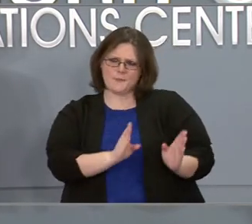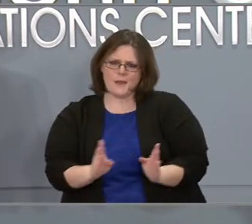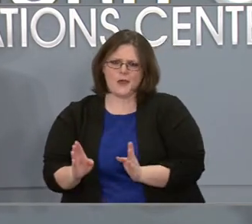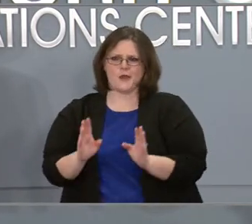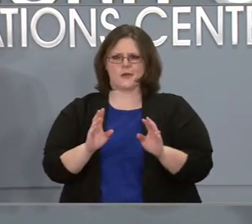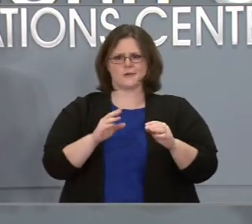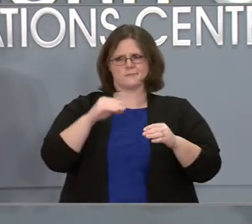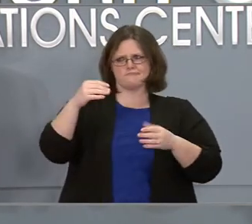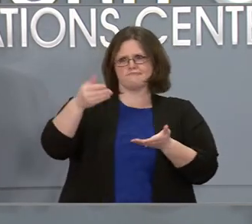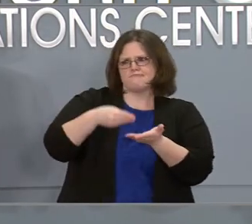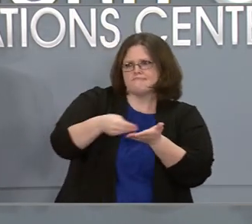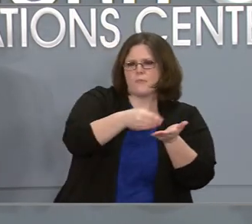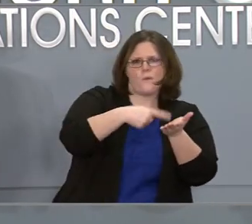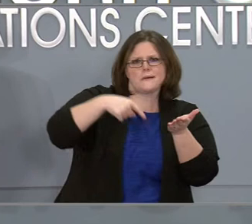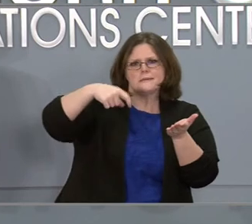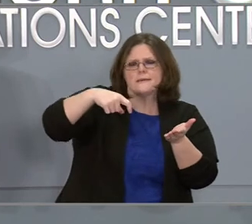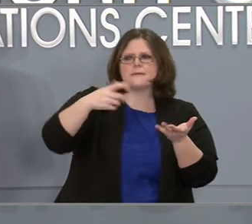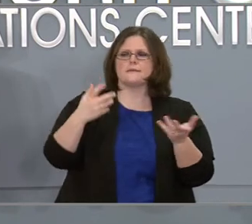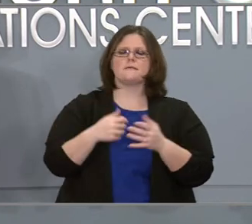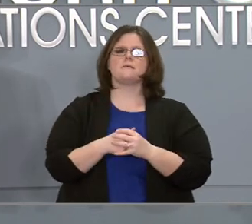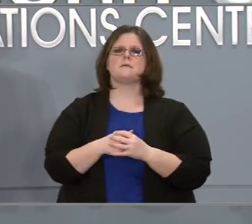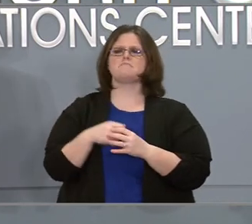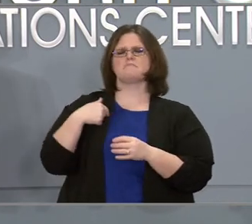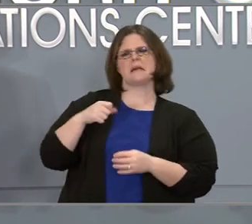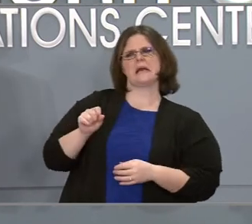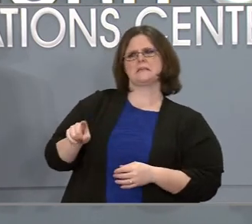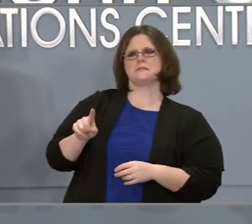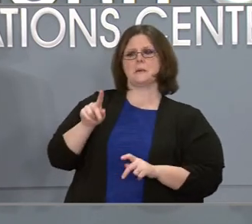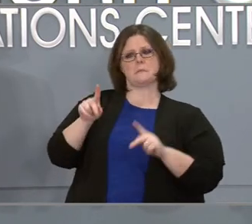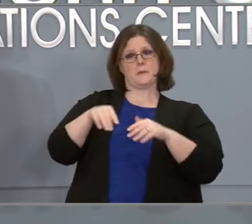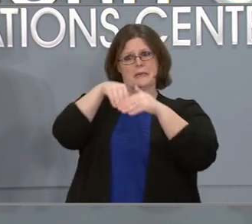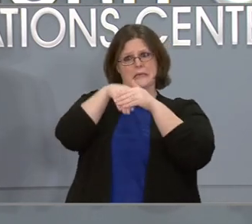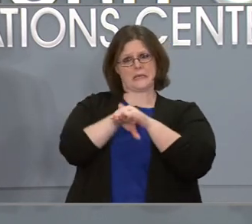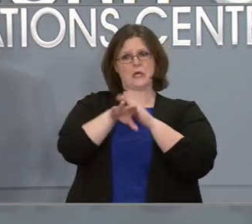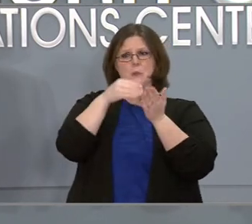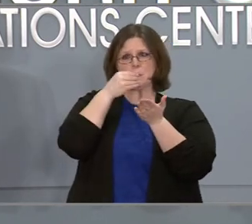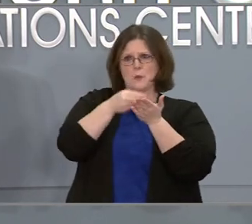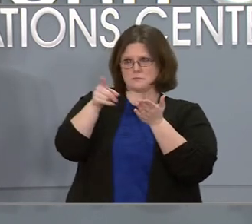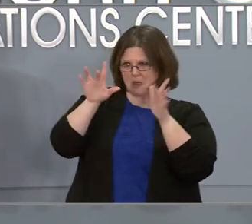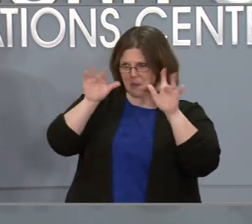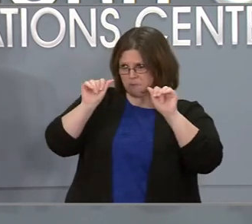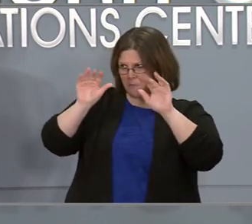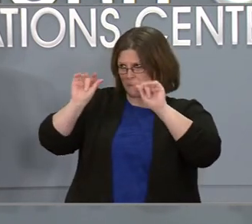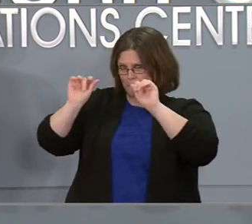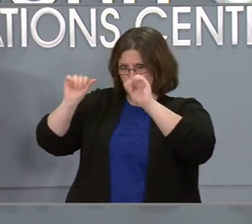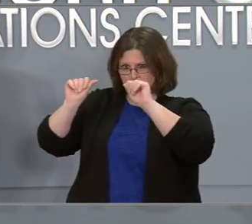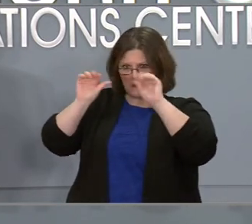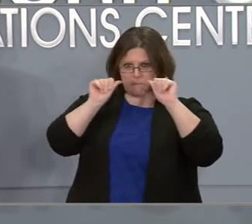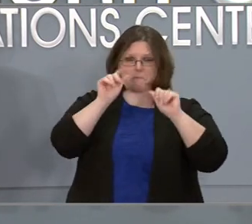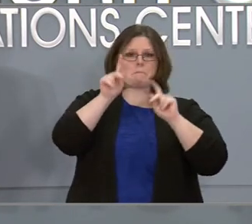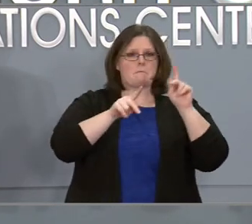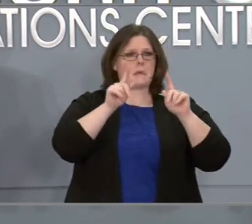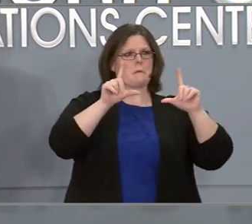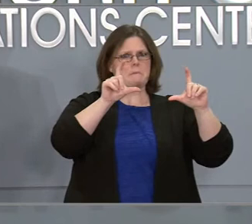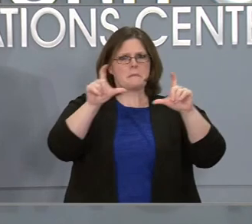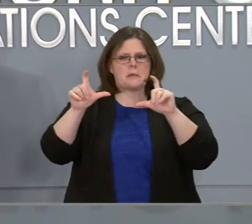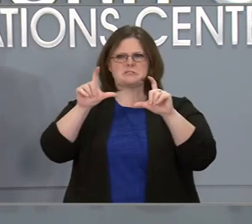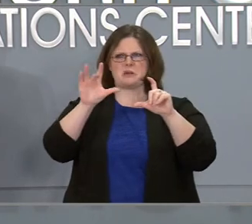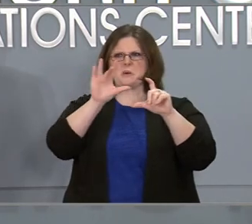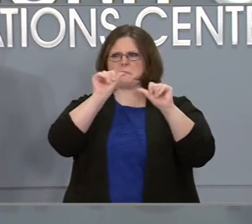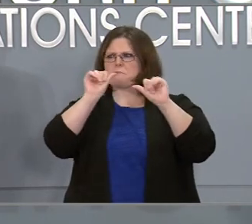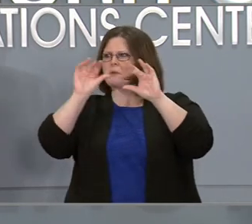But what would you say about, you know, people walking into groceries that don't have anything? We've seen so many pictures, people sharing pictures